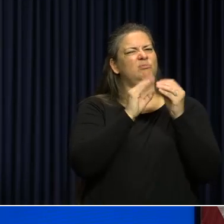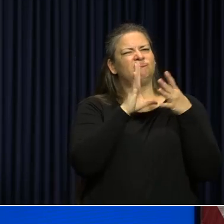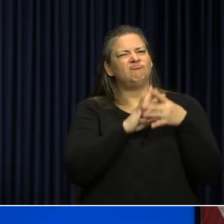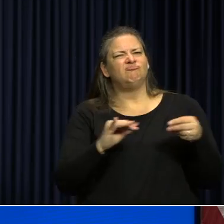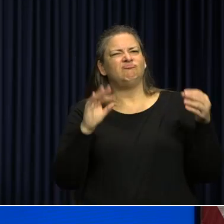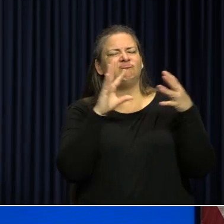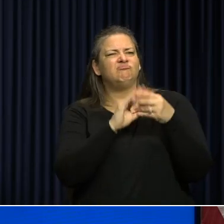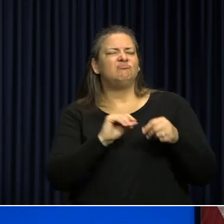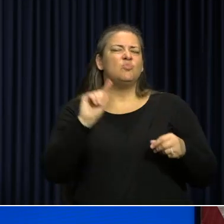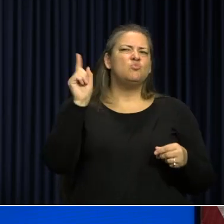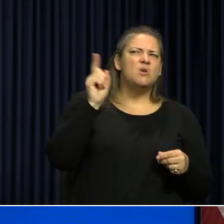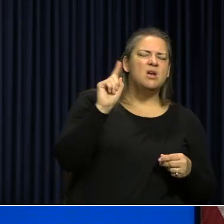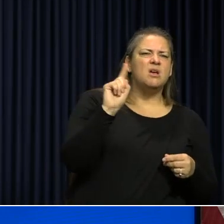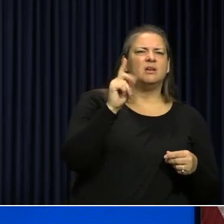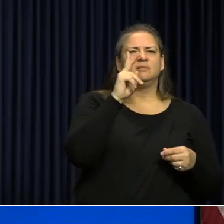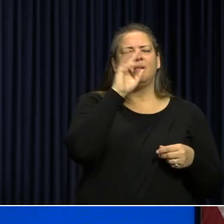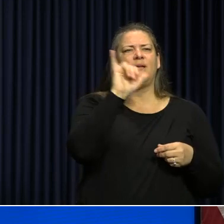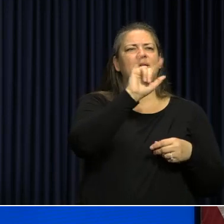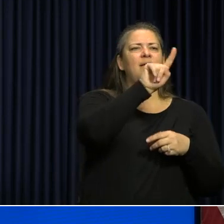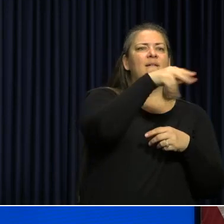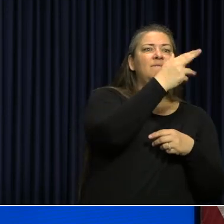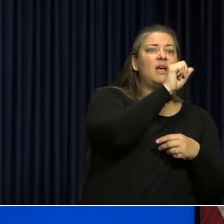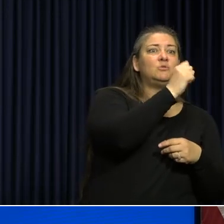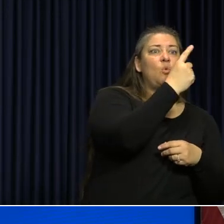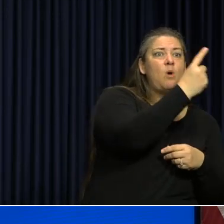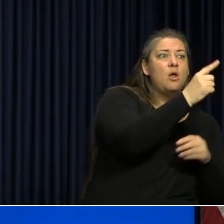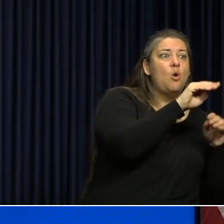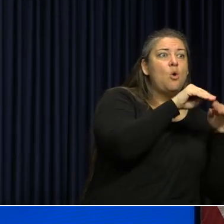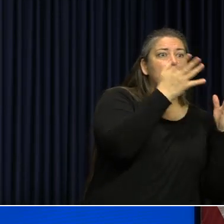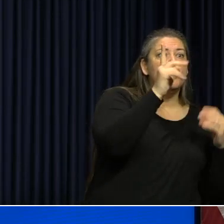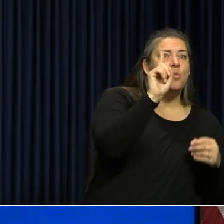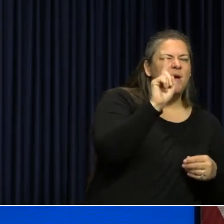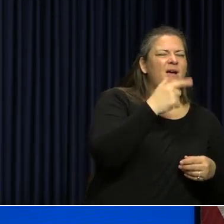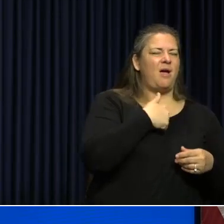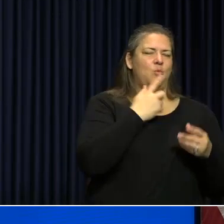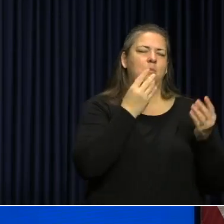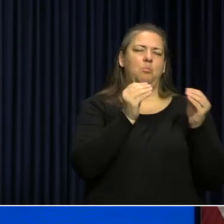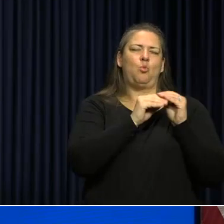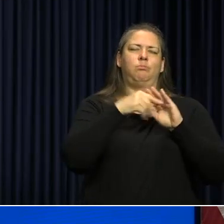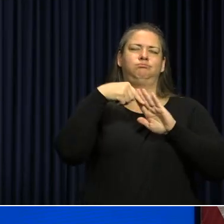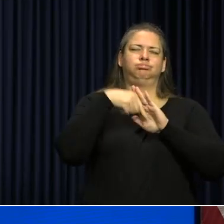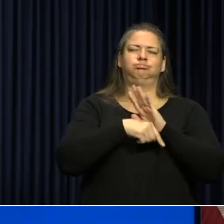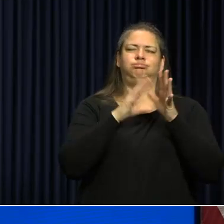potential broader phase 1 reopening in Kentucky. So, Dr. Stack.